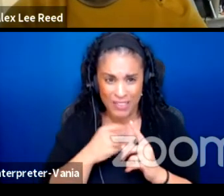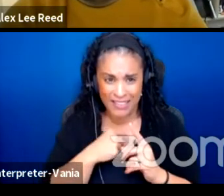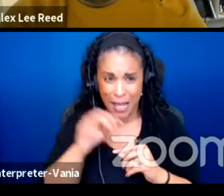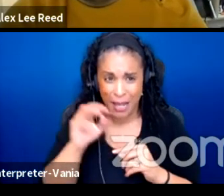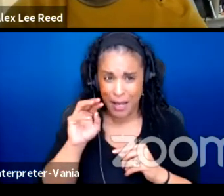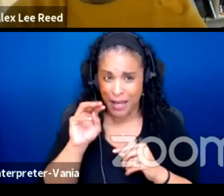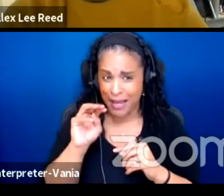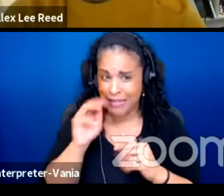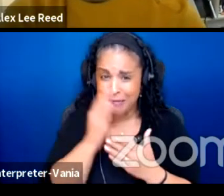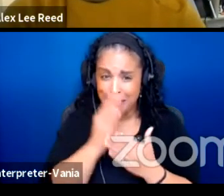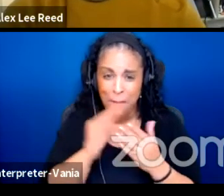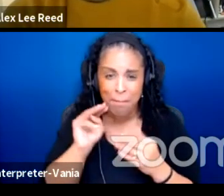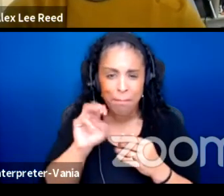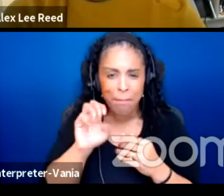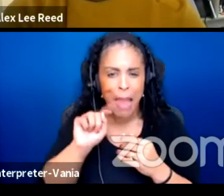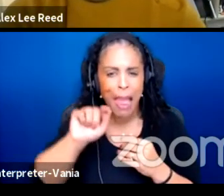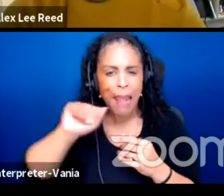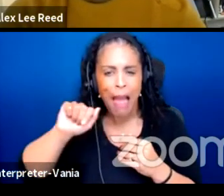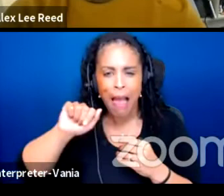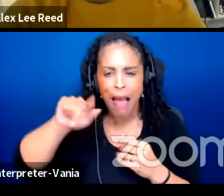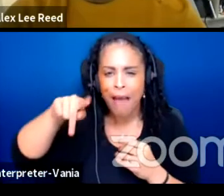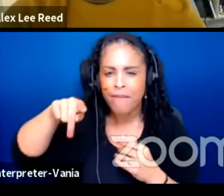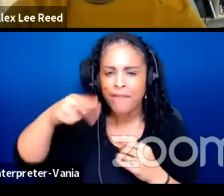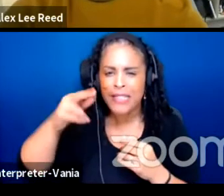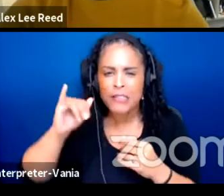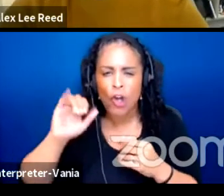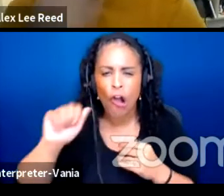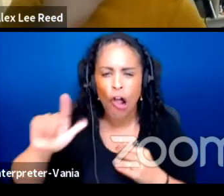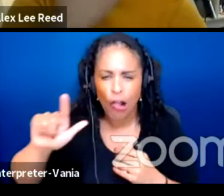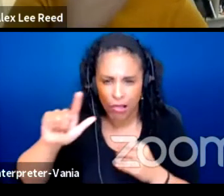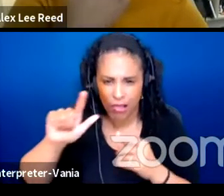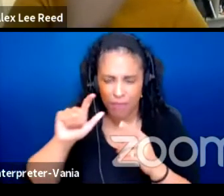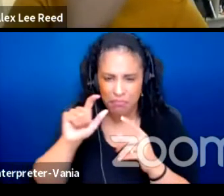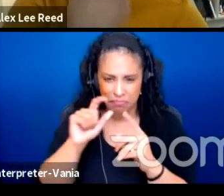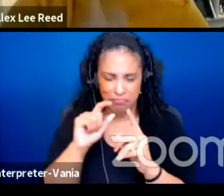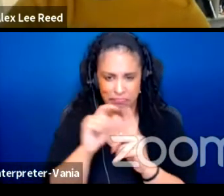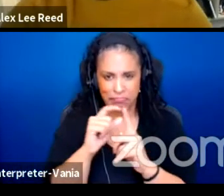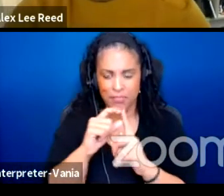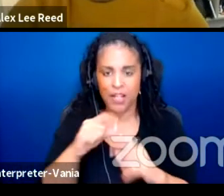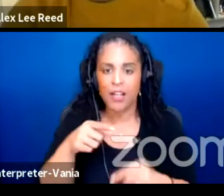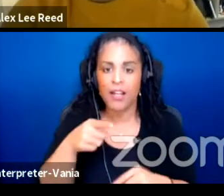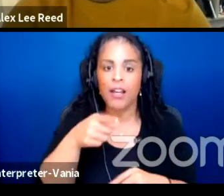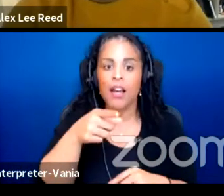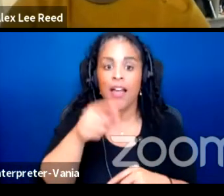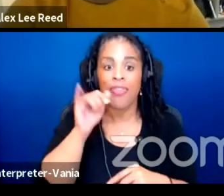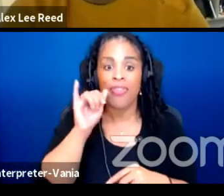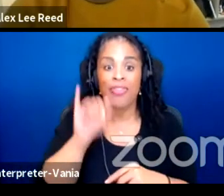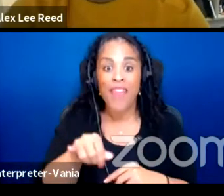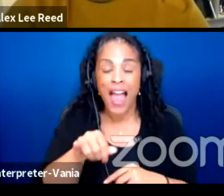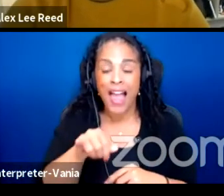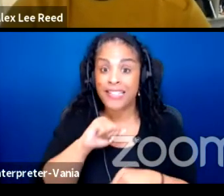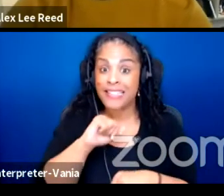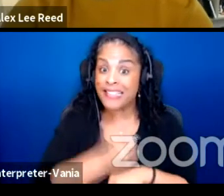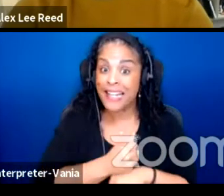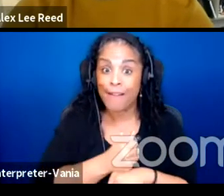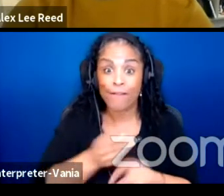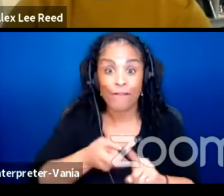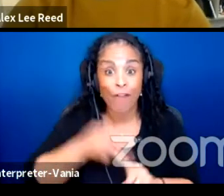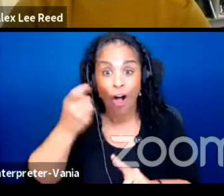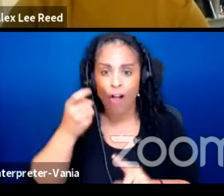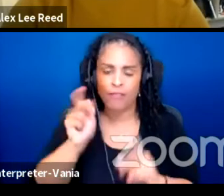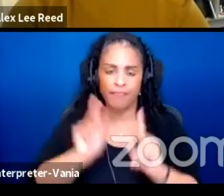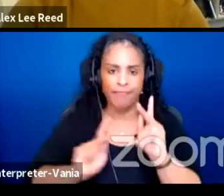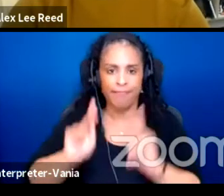on some level. But this idea that the default seems to be when we say people,